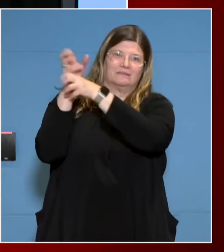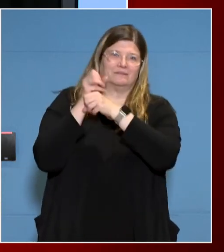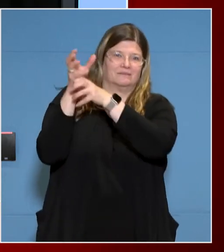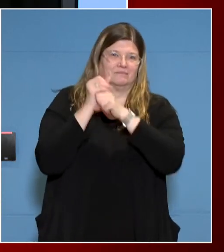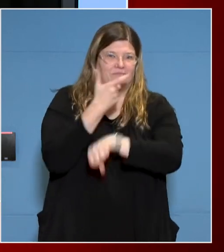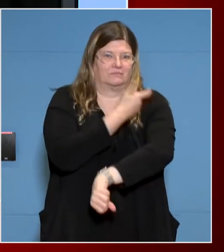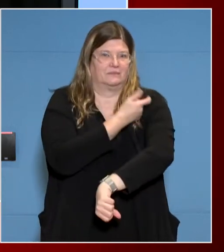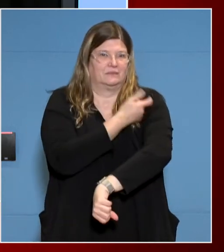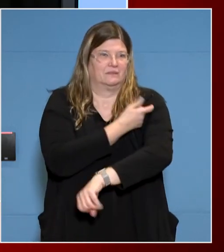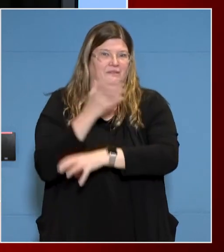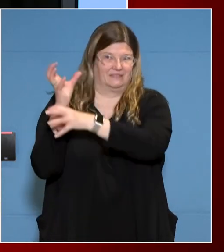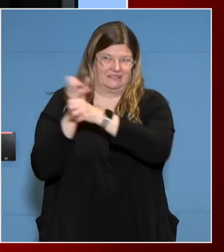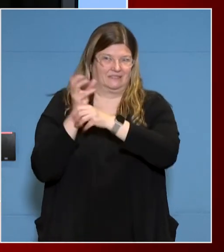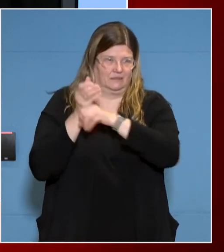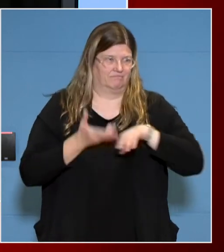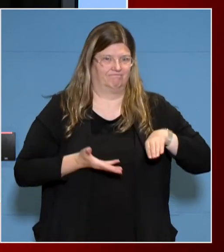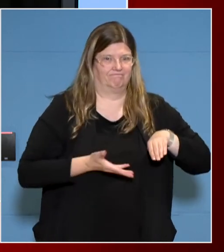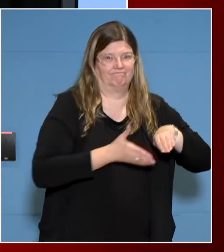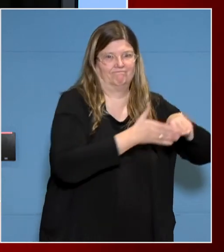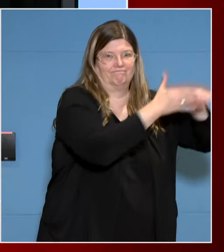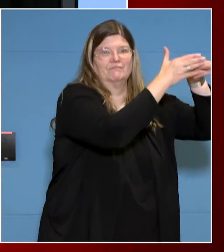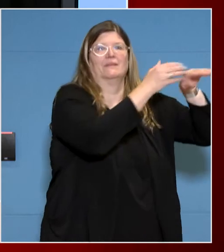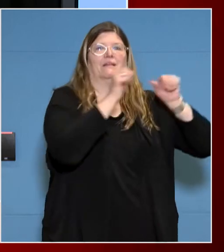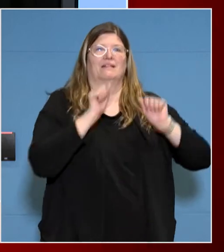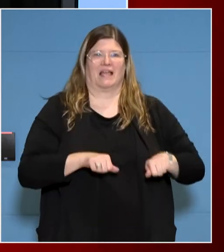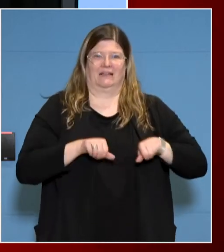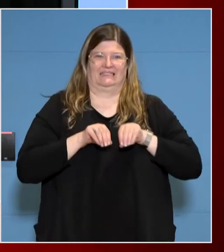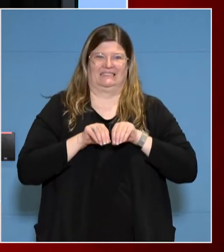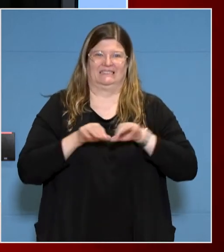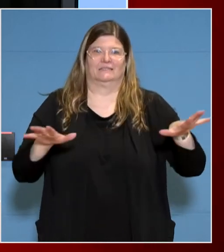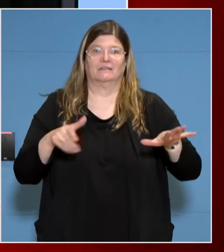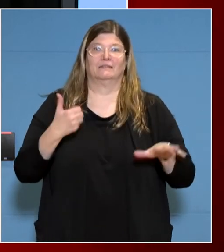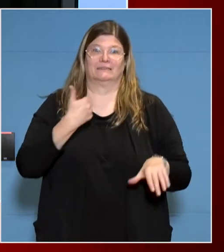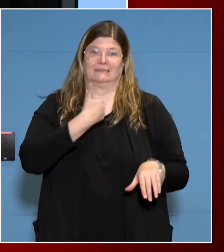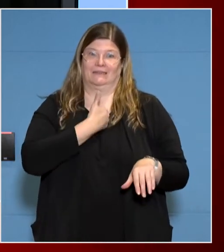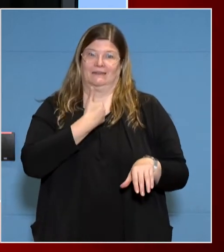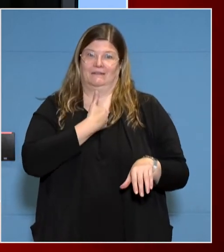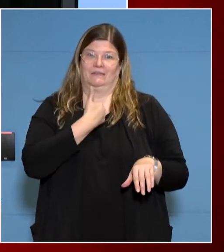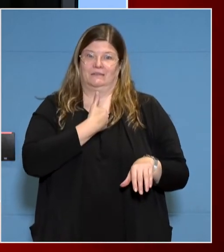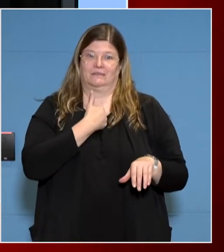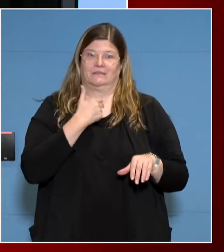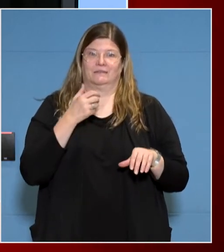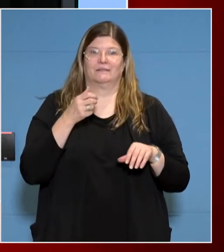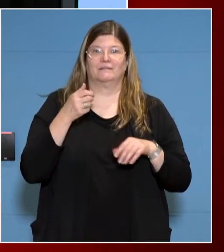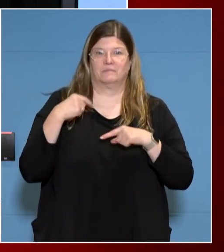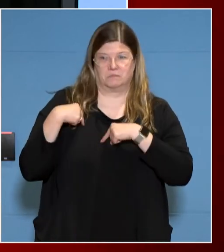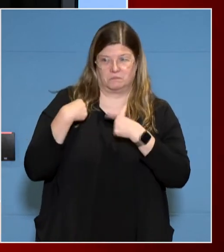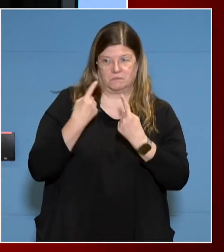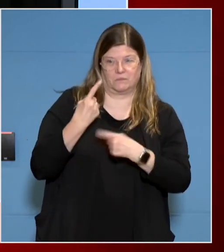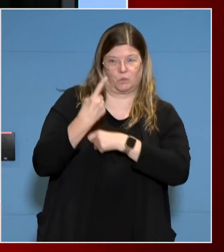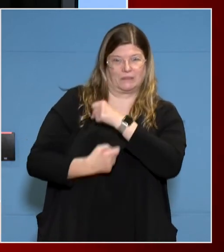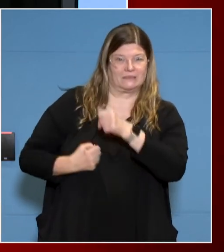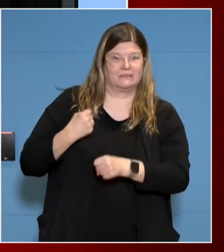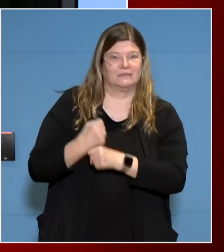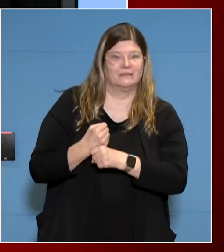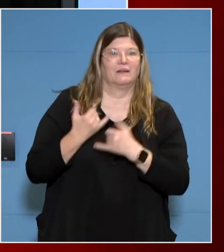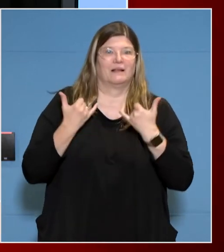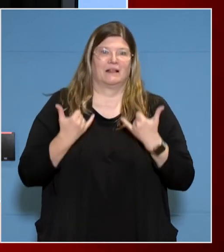someone who has suffered from COVID-19 in the past year and gotten a vaccine, I can tell you that